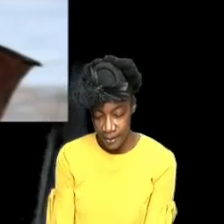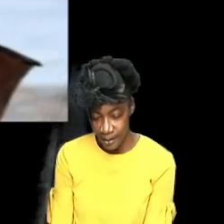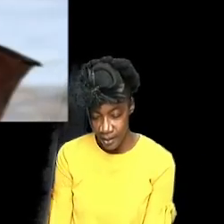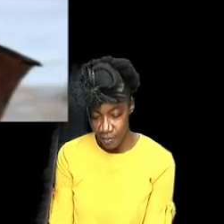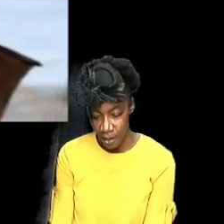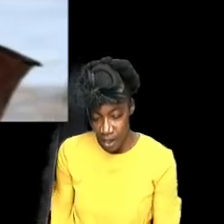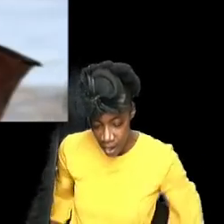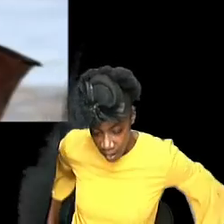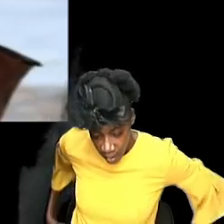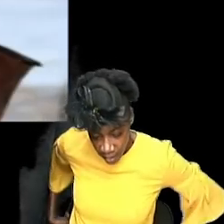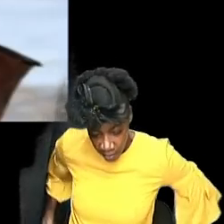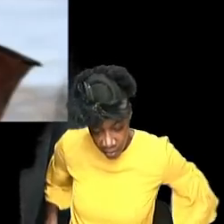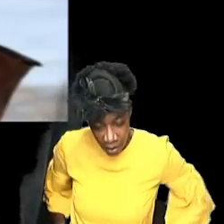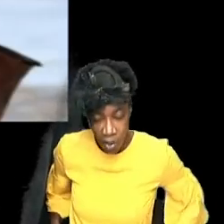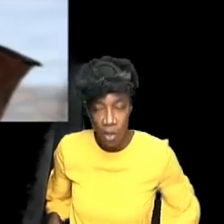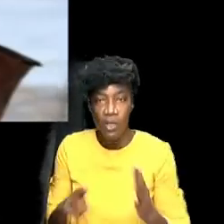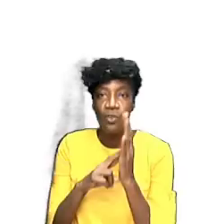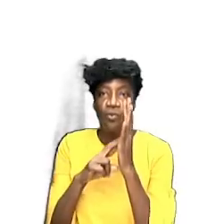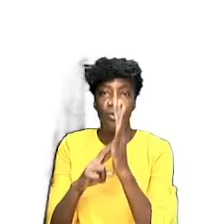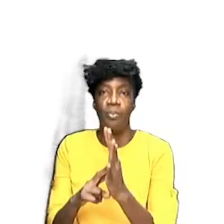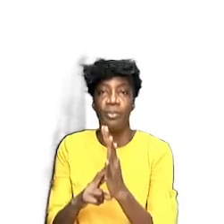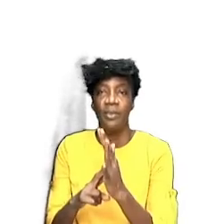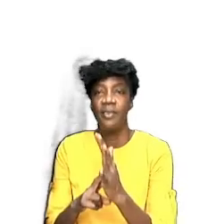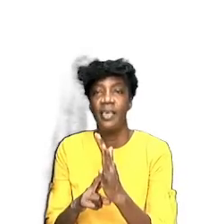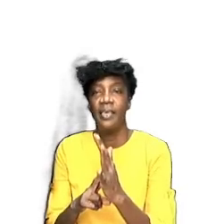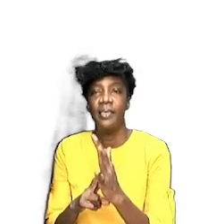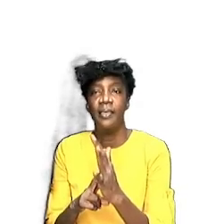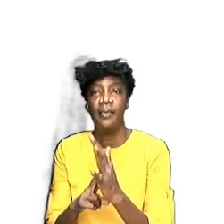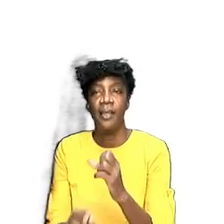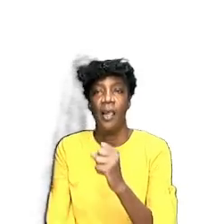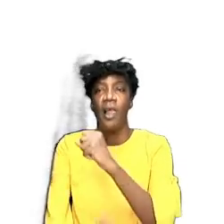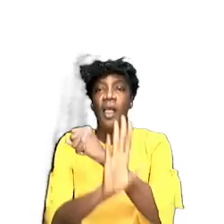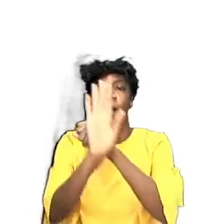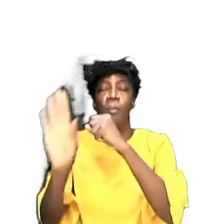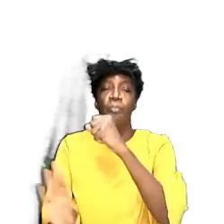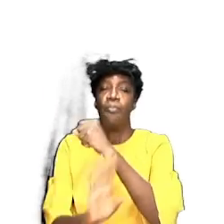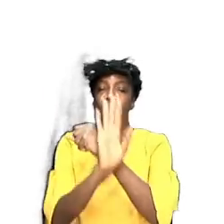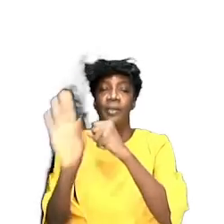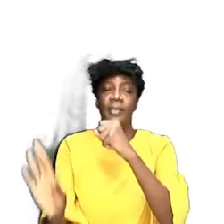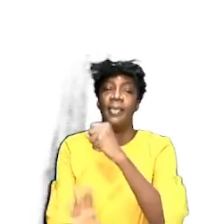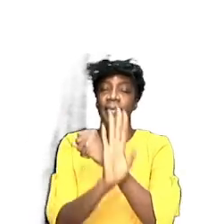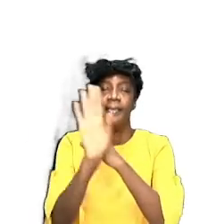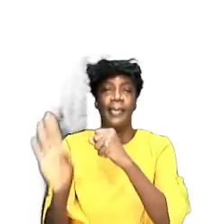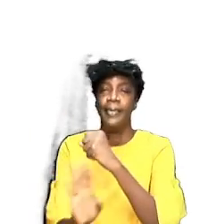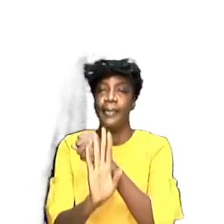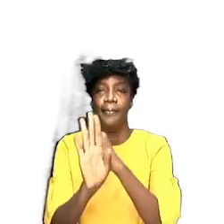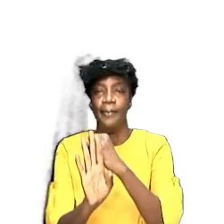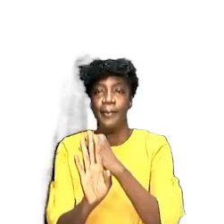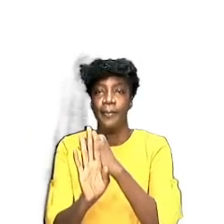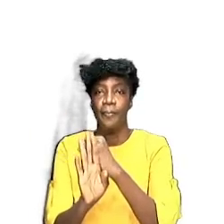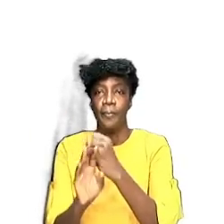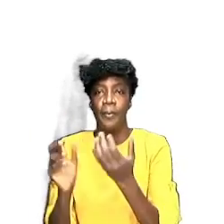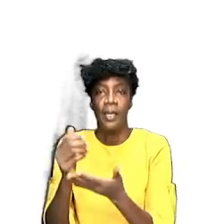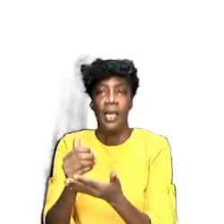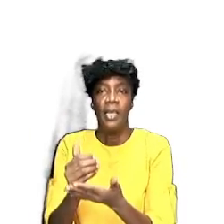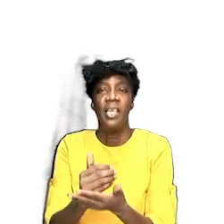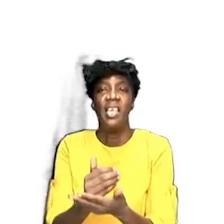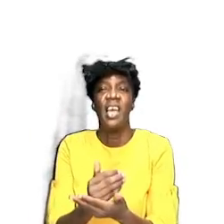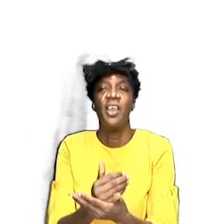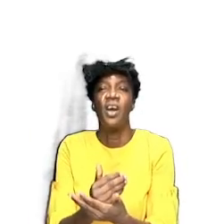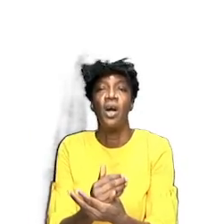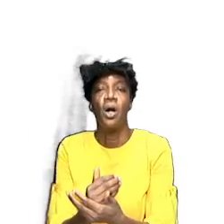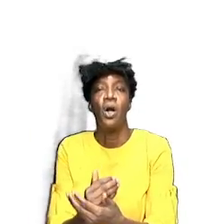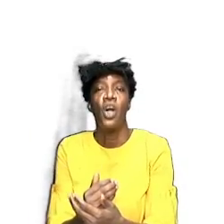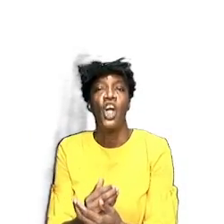the loins represent both a protection of our abdomen and gather up our garments so that we can